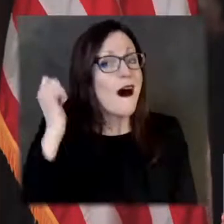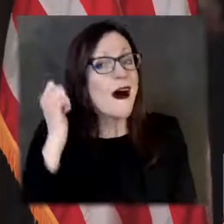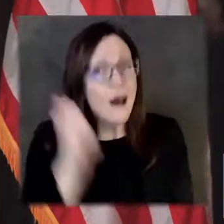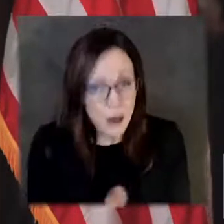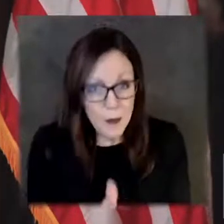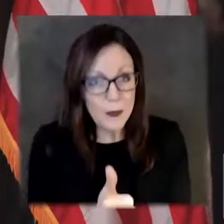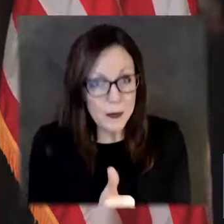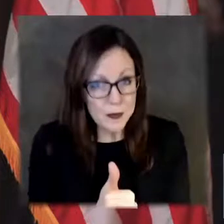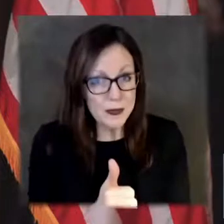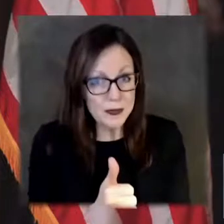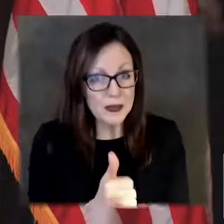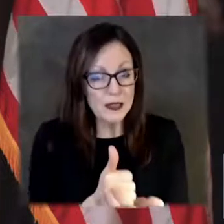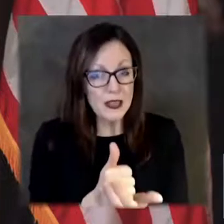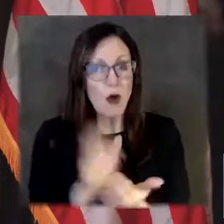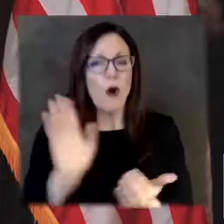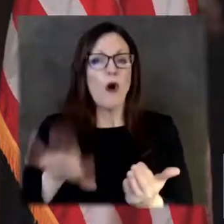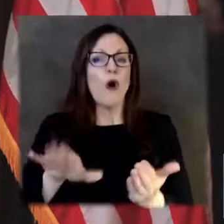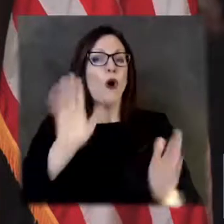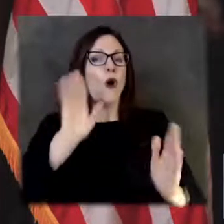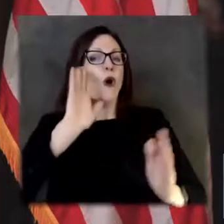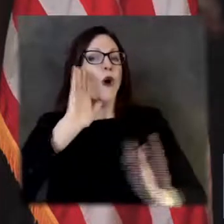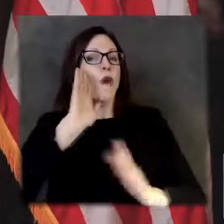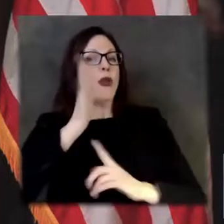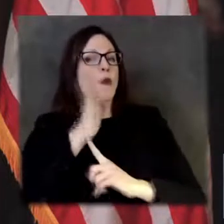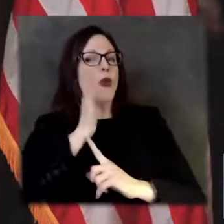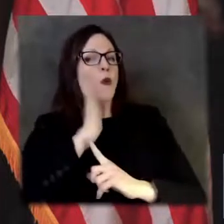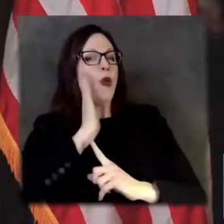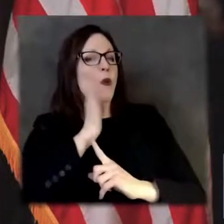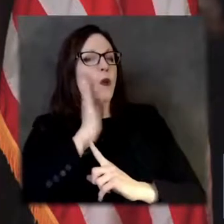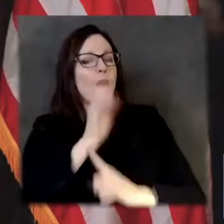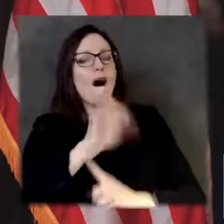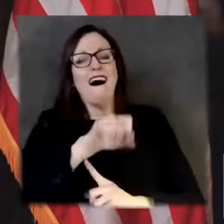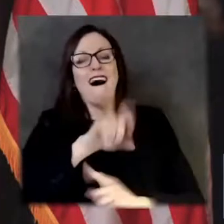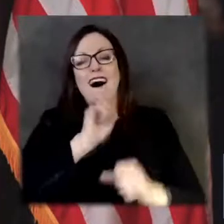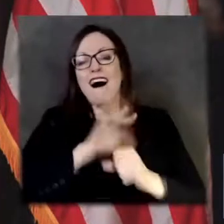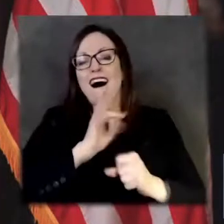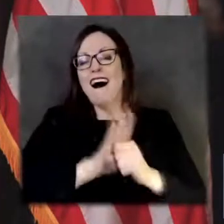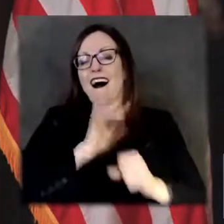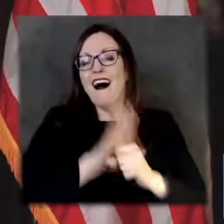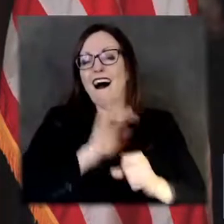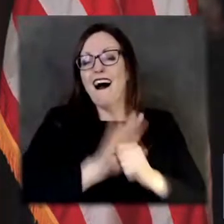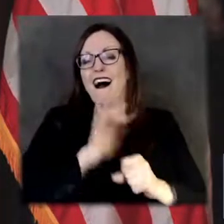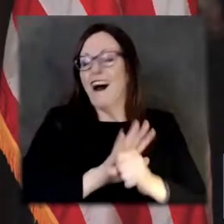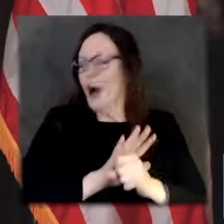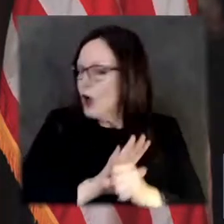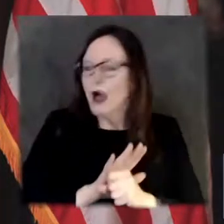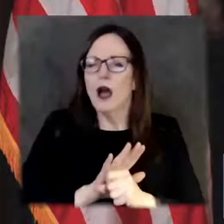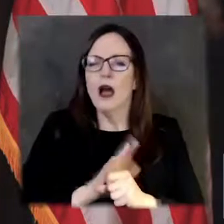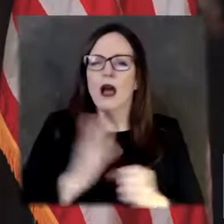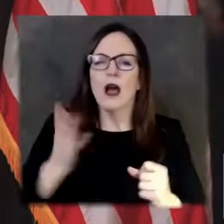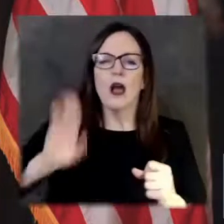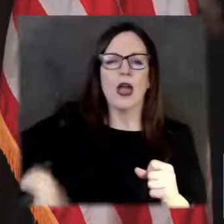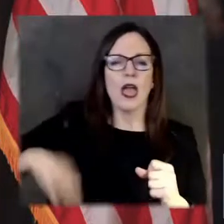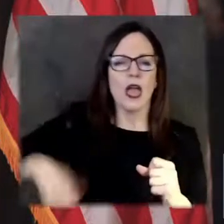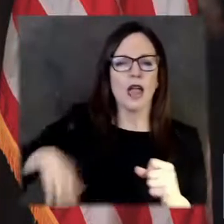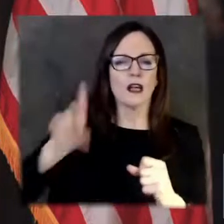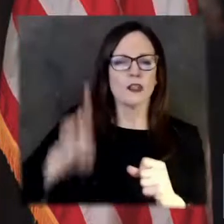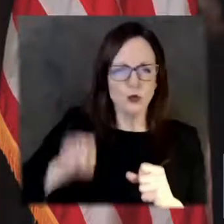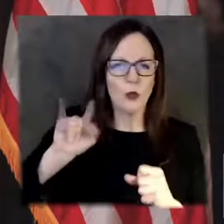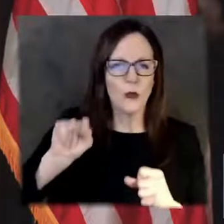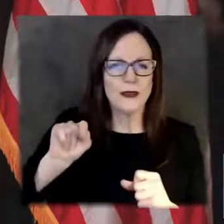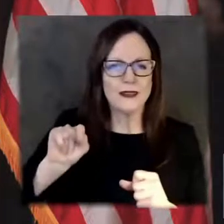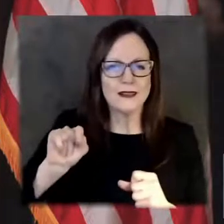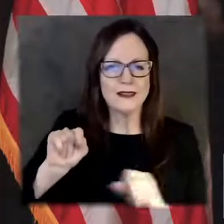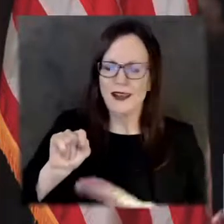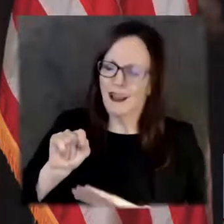for false promises of hope and prosperity with empty words that you know full well won't match your actions. You